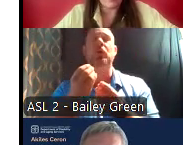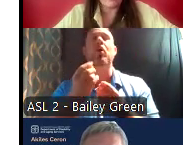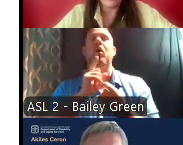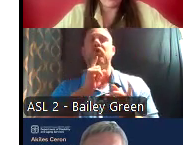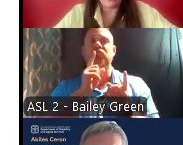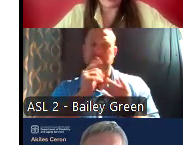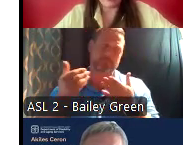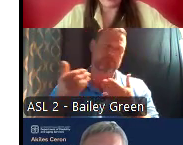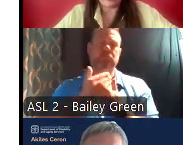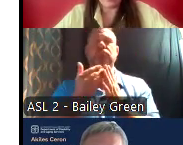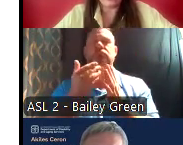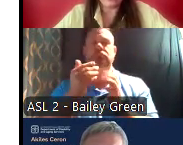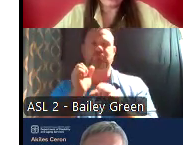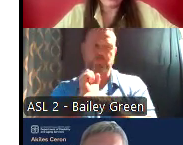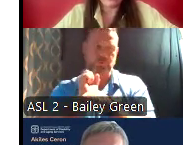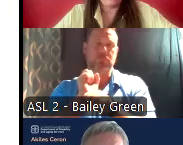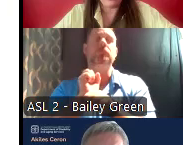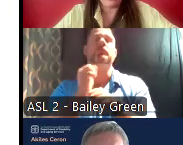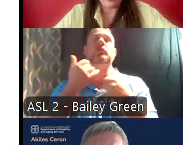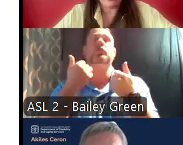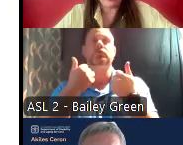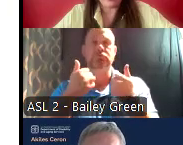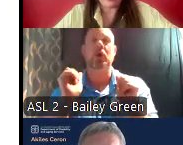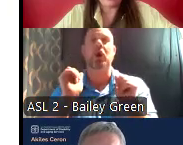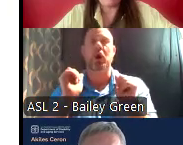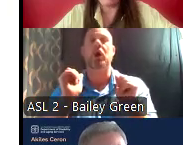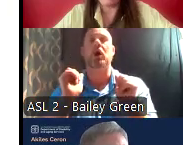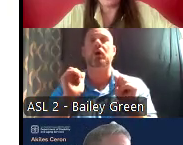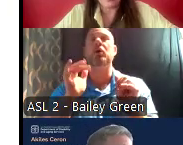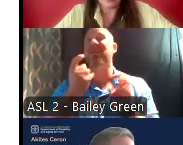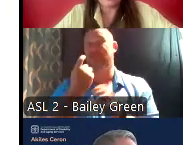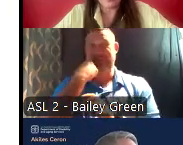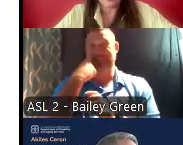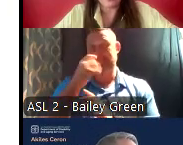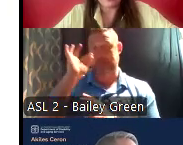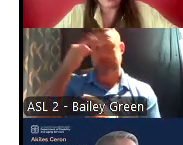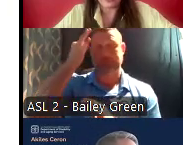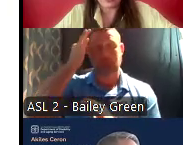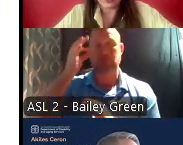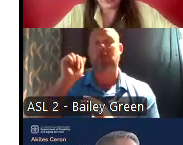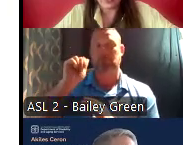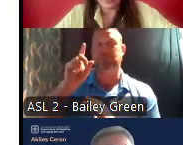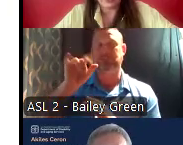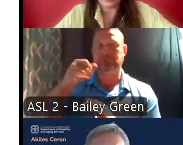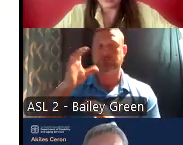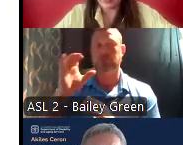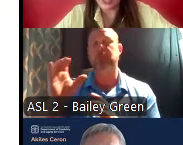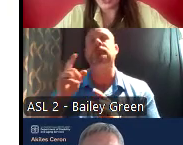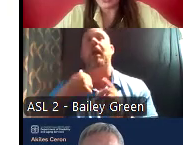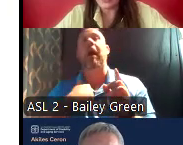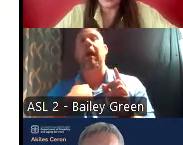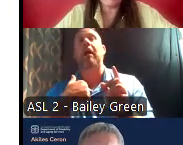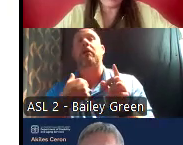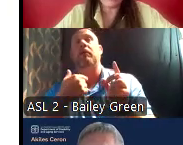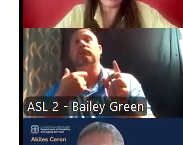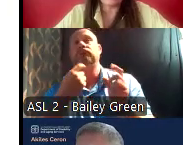innovative work. And, we recently, the Federal Elder and Disability Justice Coordinating Council had a